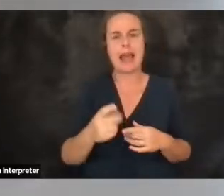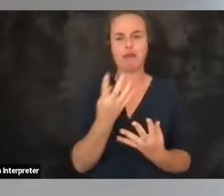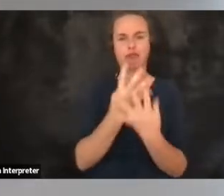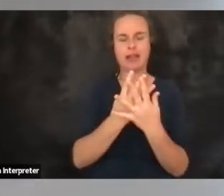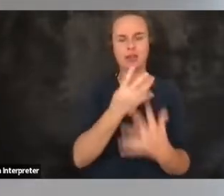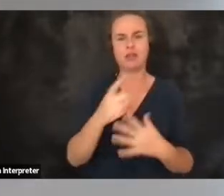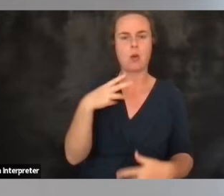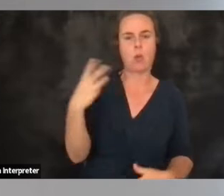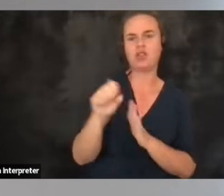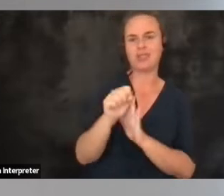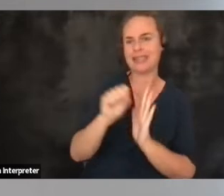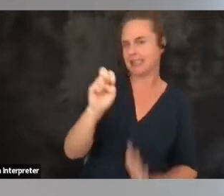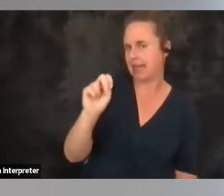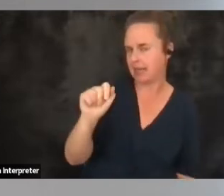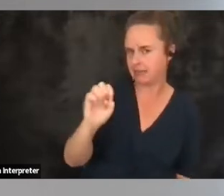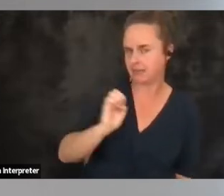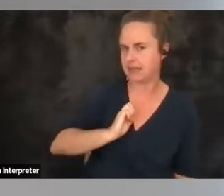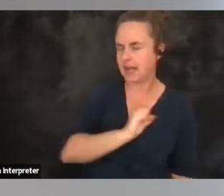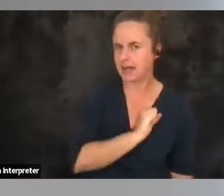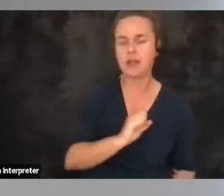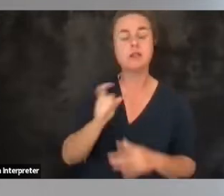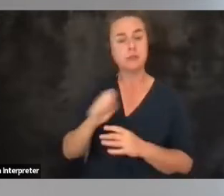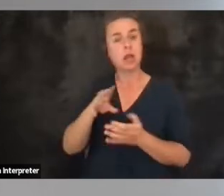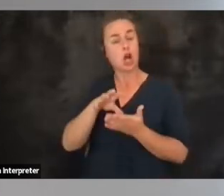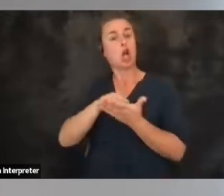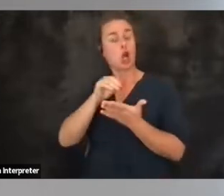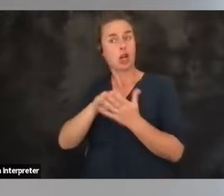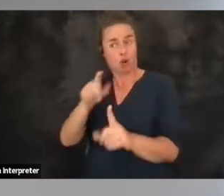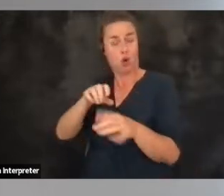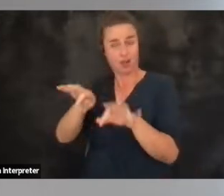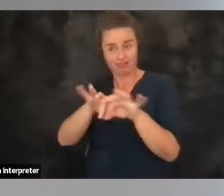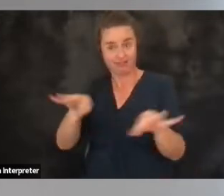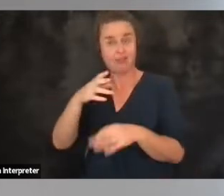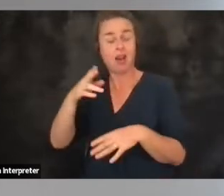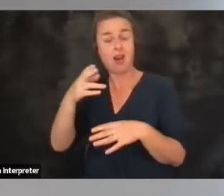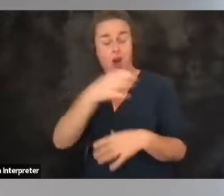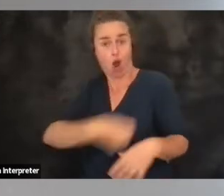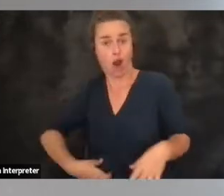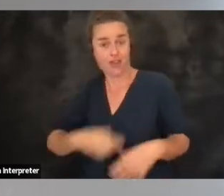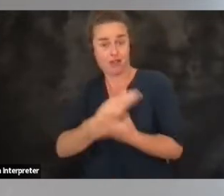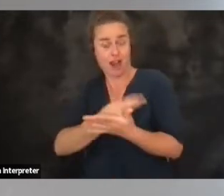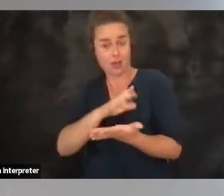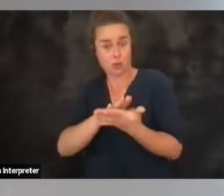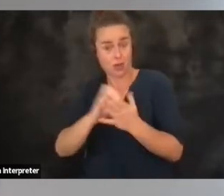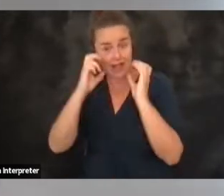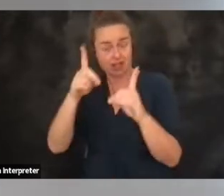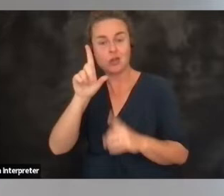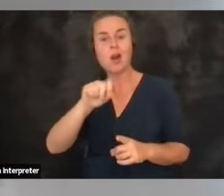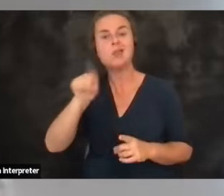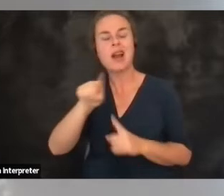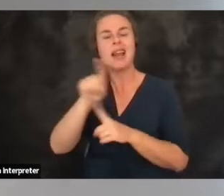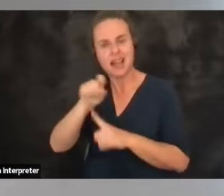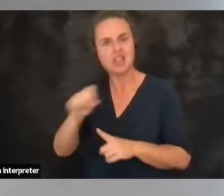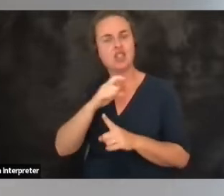She earned her doctorate of education in human development and learning from Harvard Graduate School of Education in 2020, where she was named a